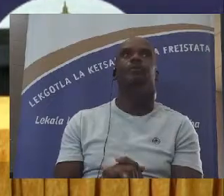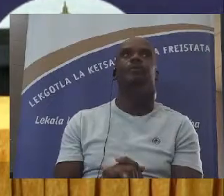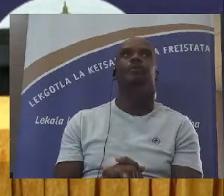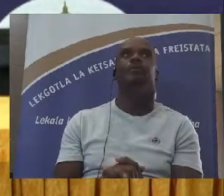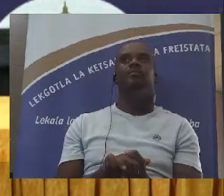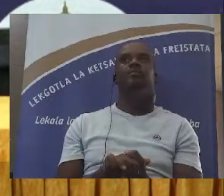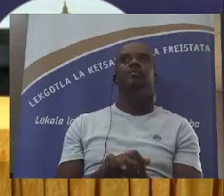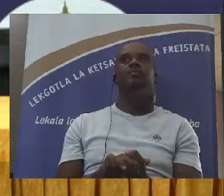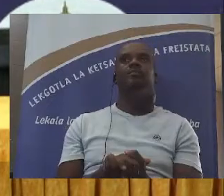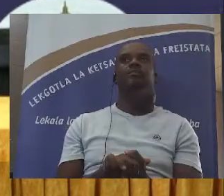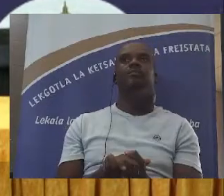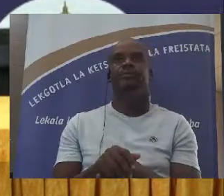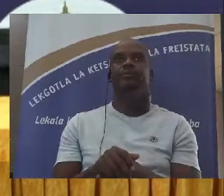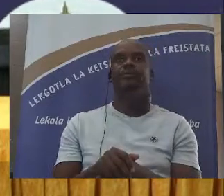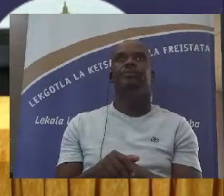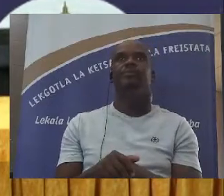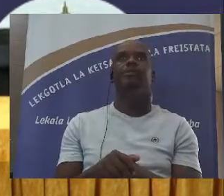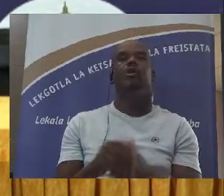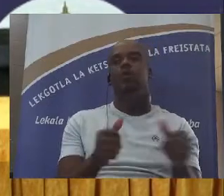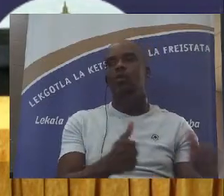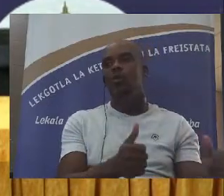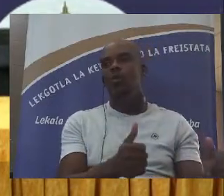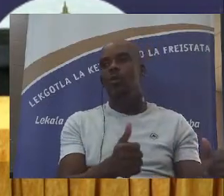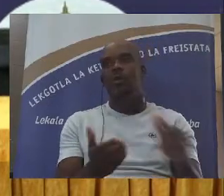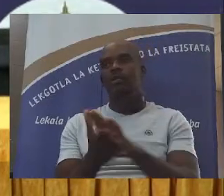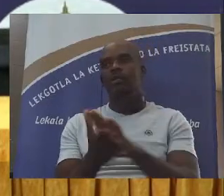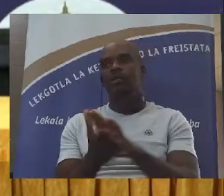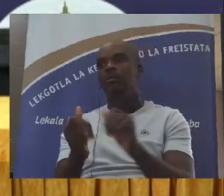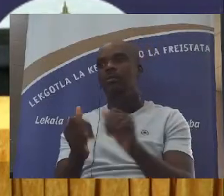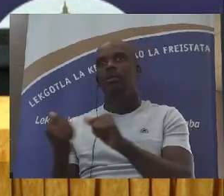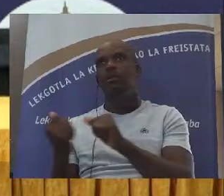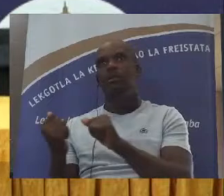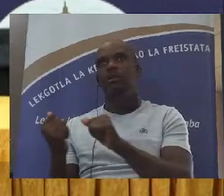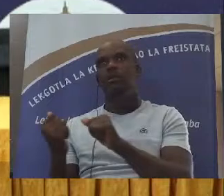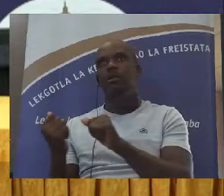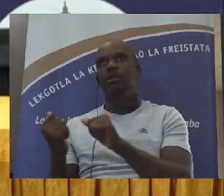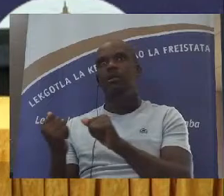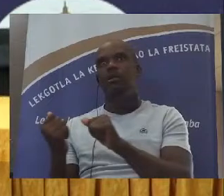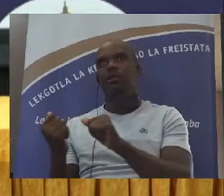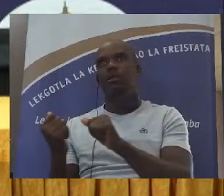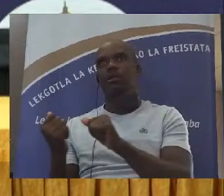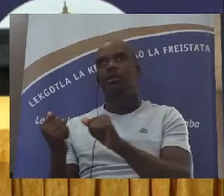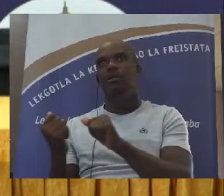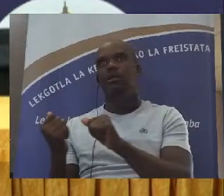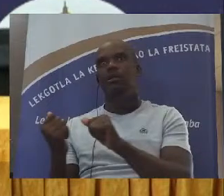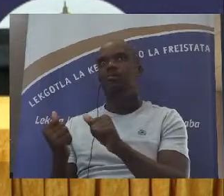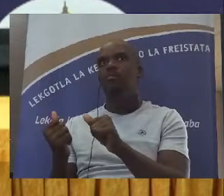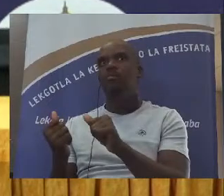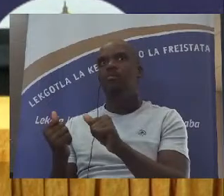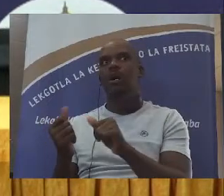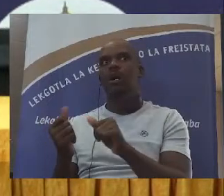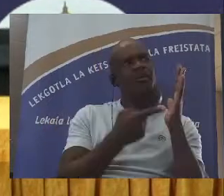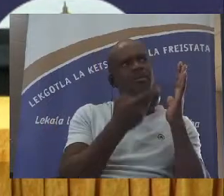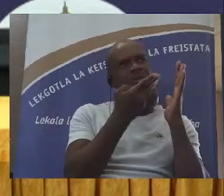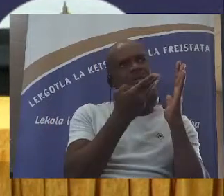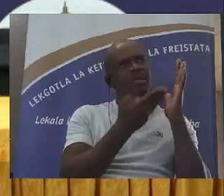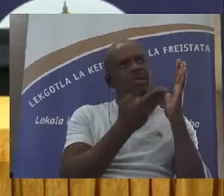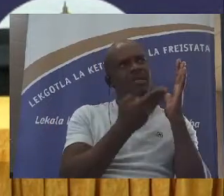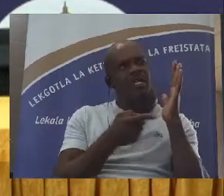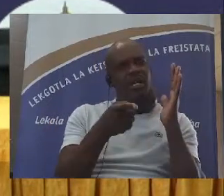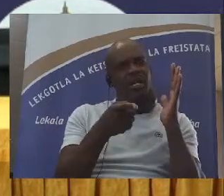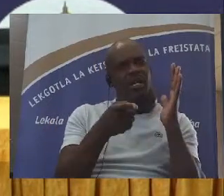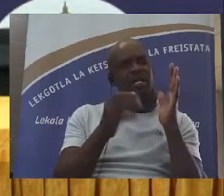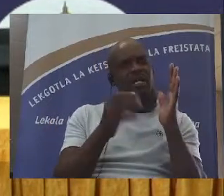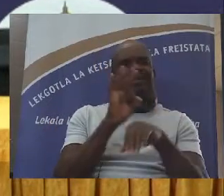hlalosa yeno so that when you go back, look at the bill. O bo re mara meolo ha ke a mutlwa kapa